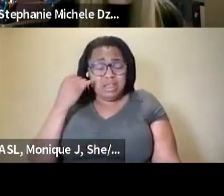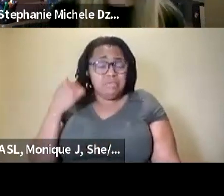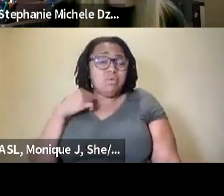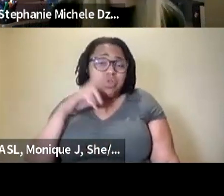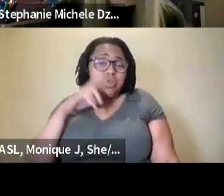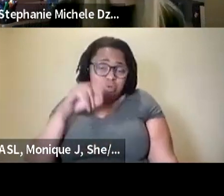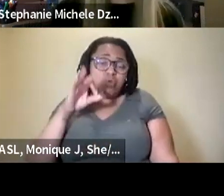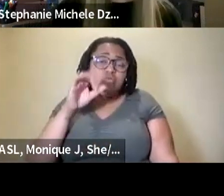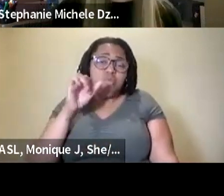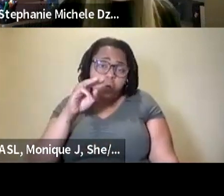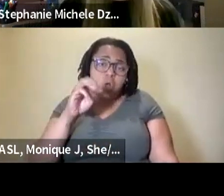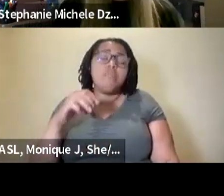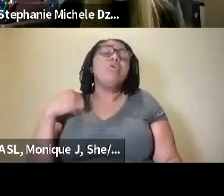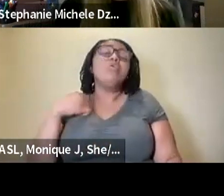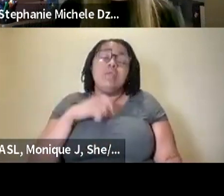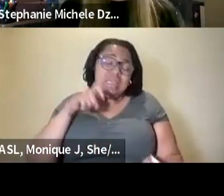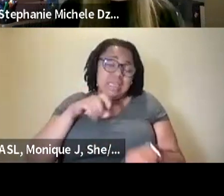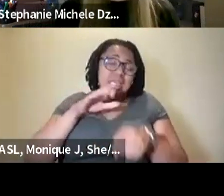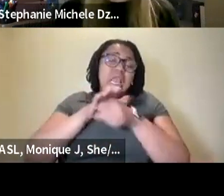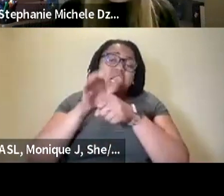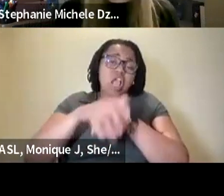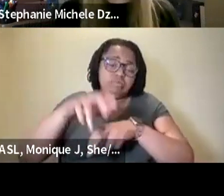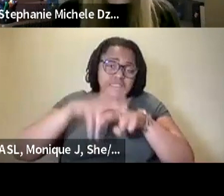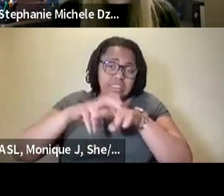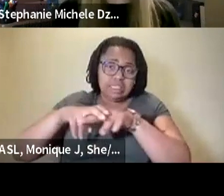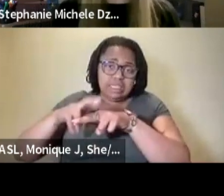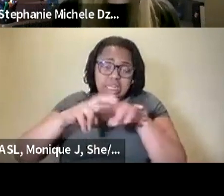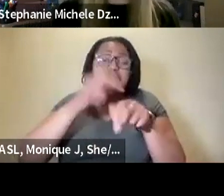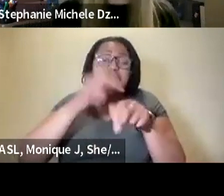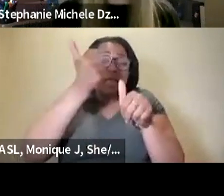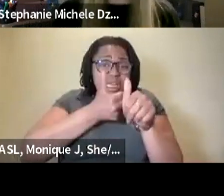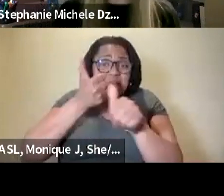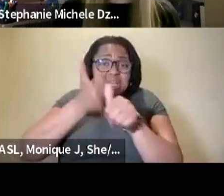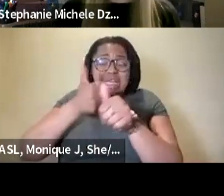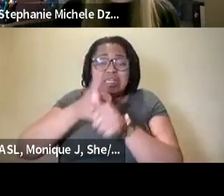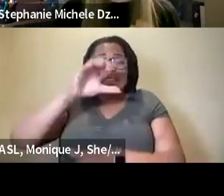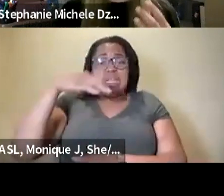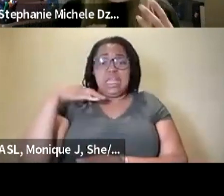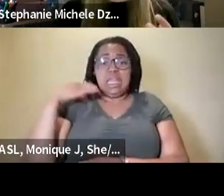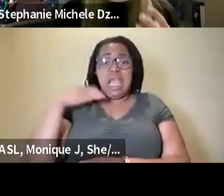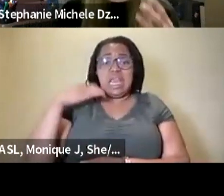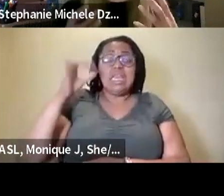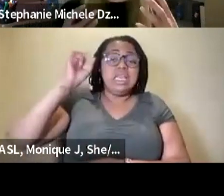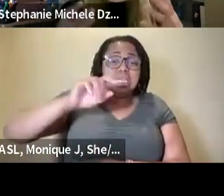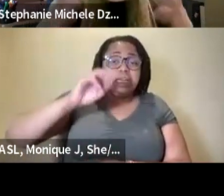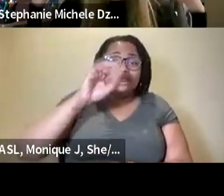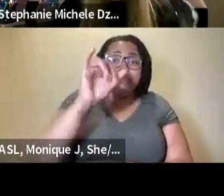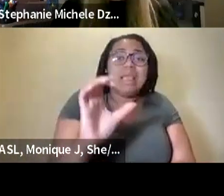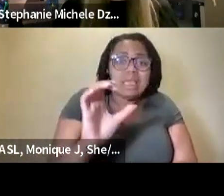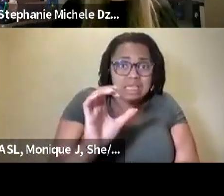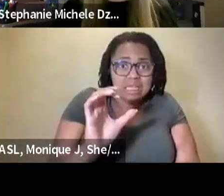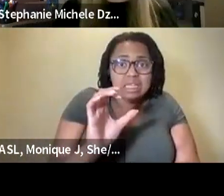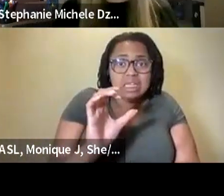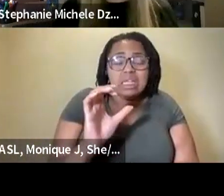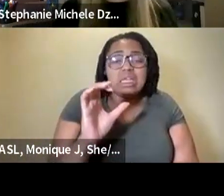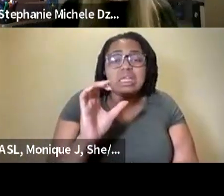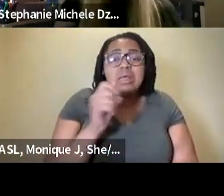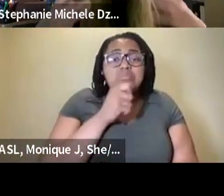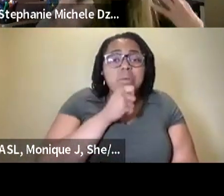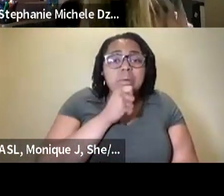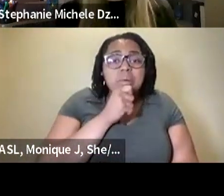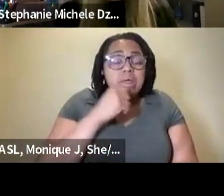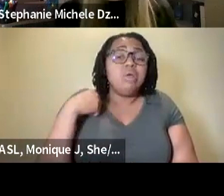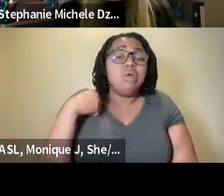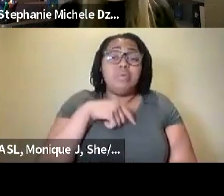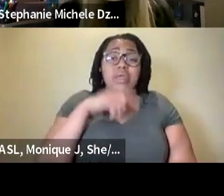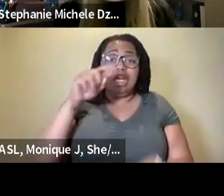only enough seating for it, every candidate needs a microphone. We're going to need a screen behind us